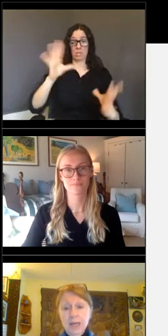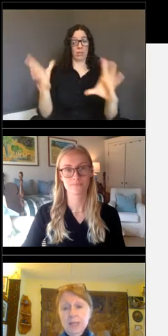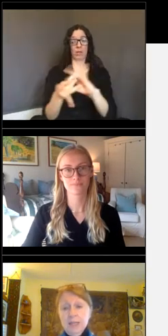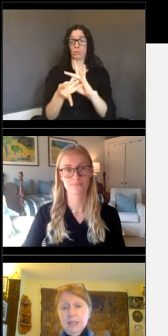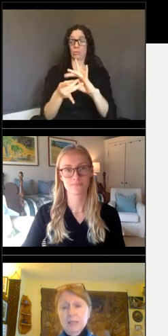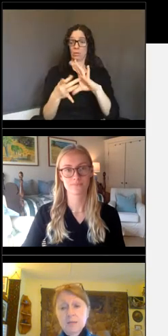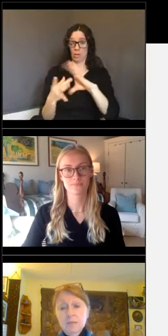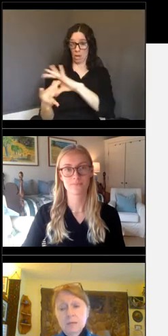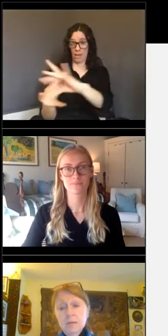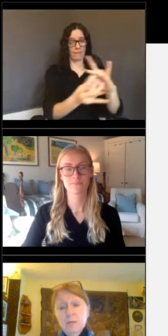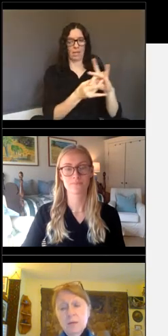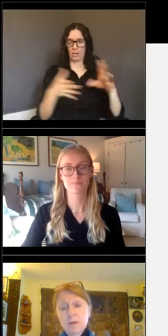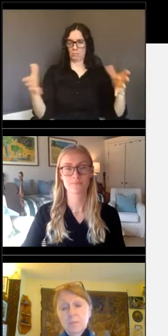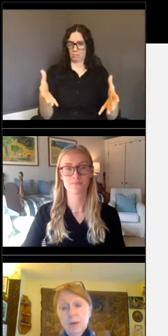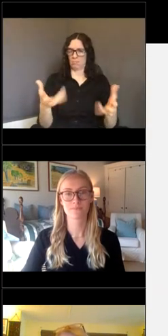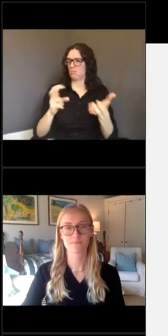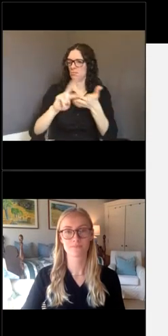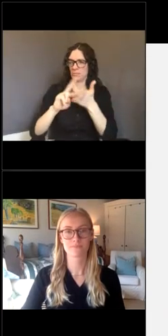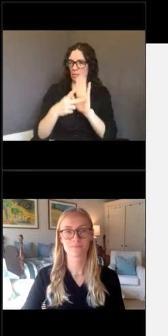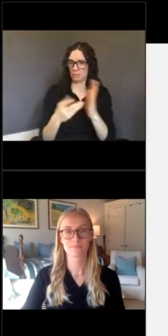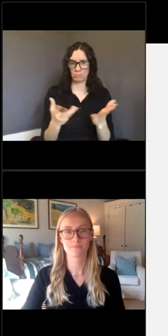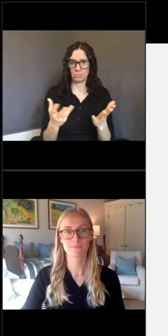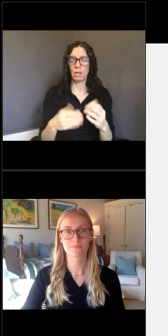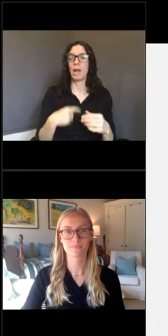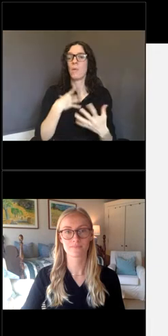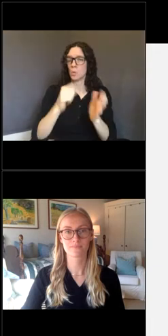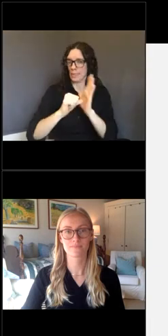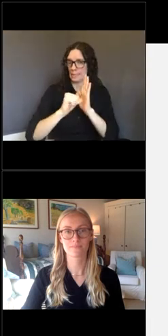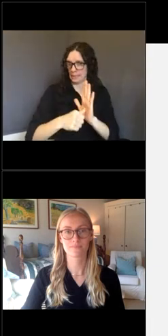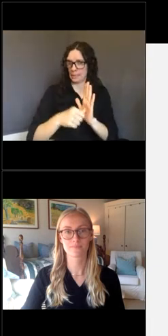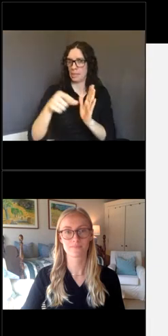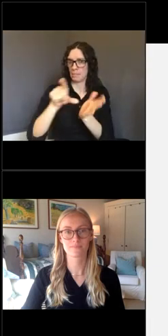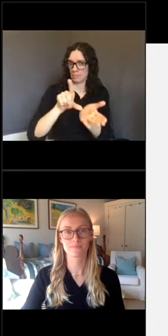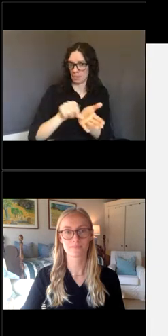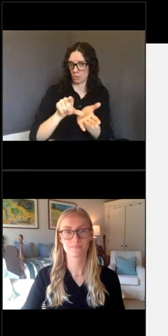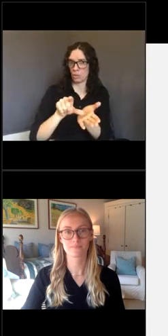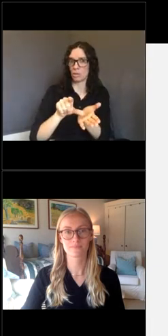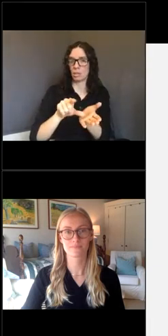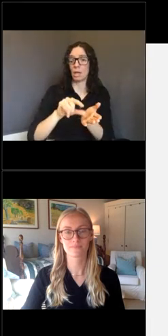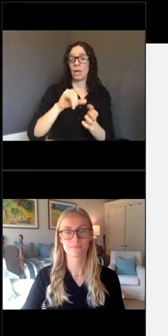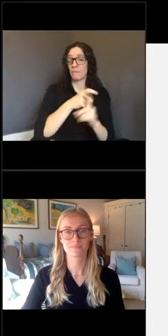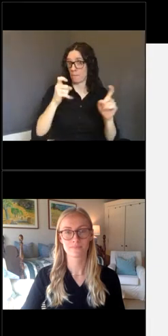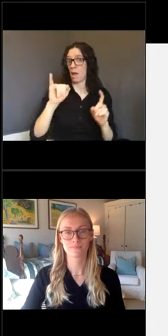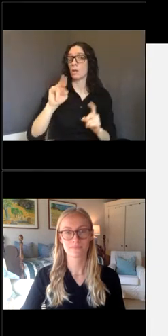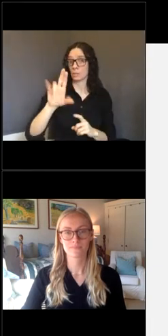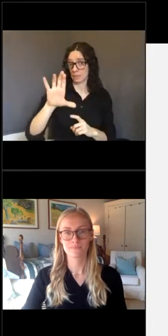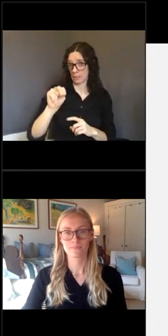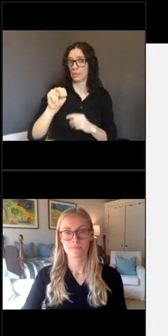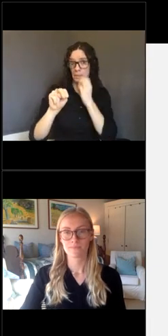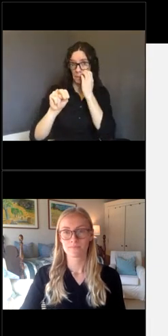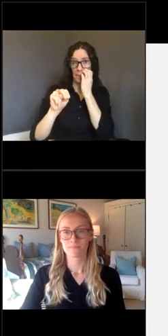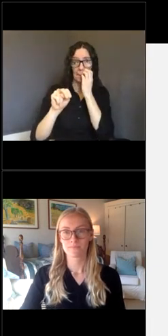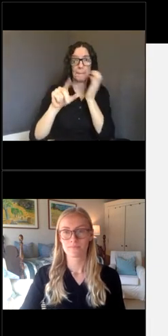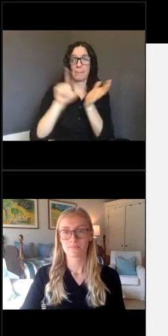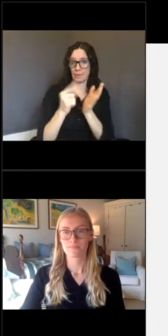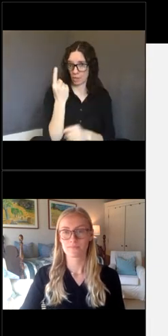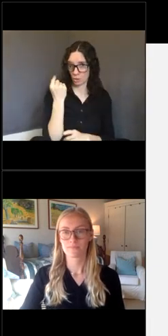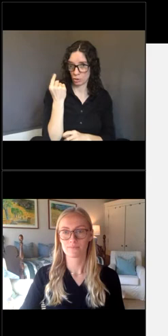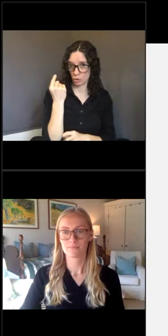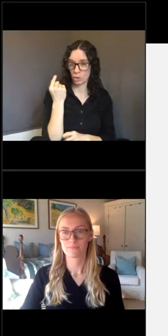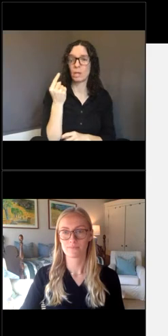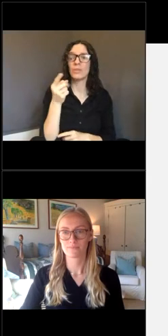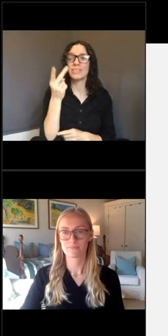to highlight a publication that came out of IUCN last year. You will see